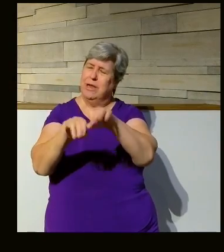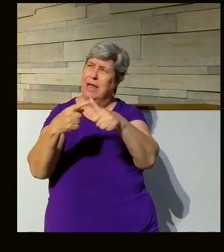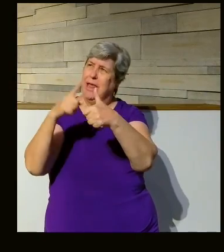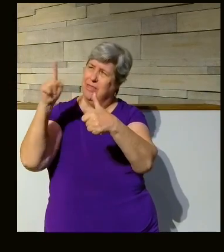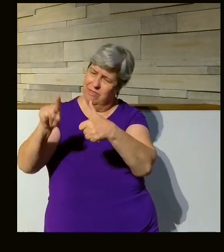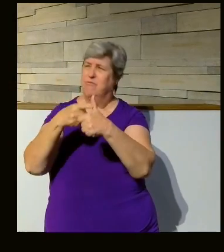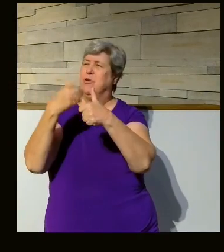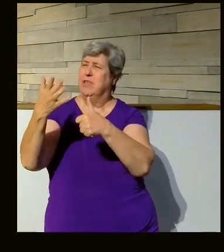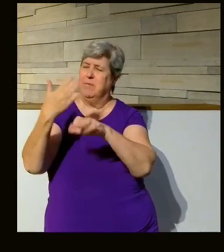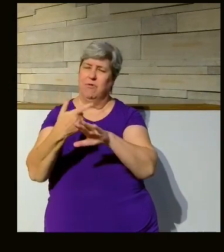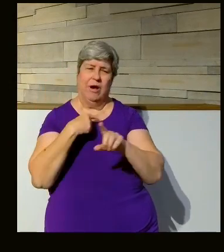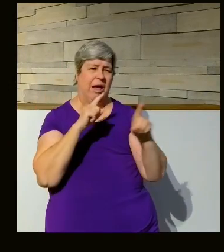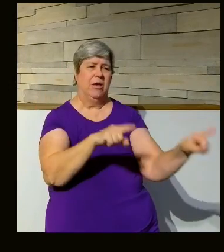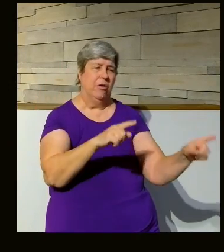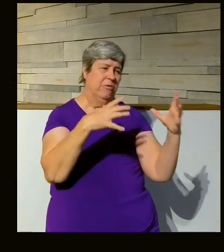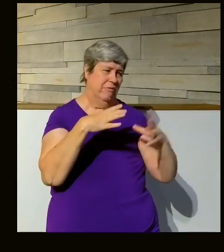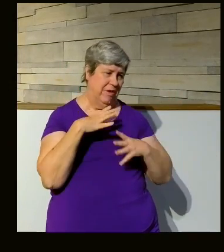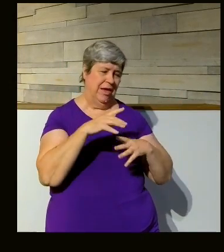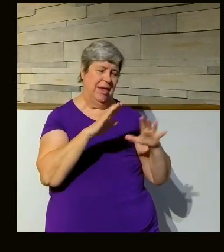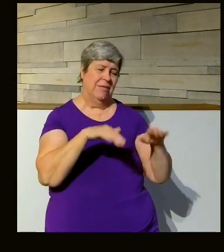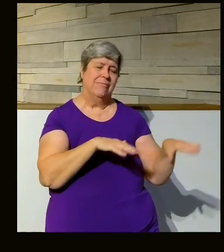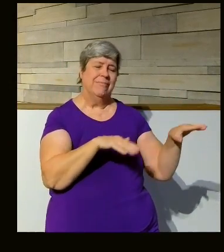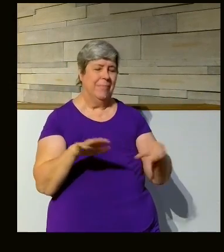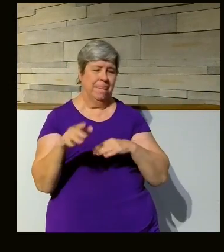before I go to Tahiti, all right?